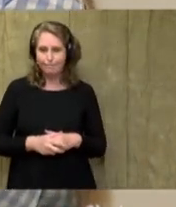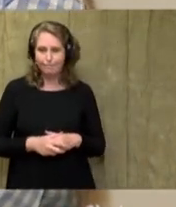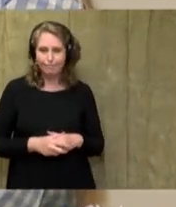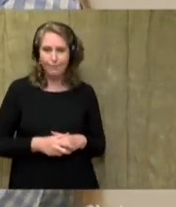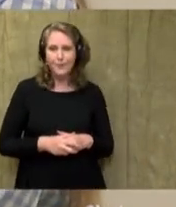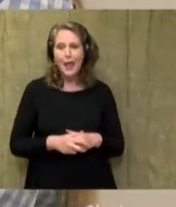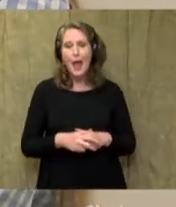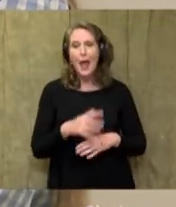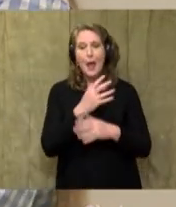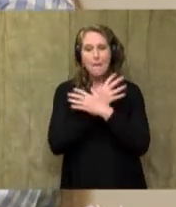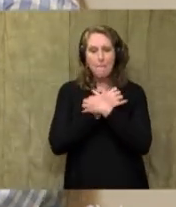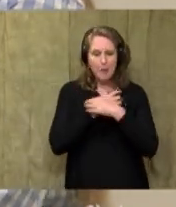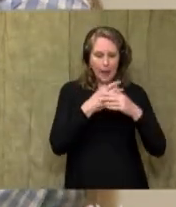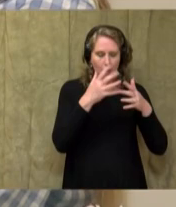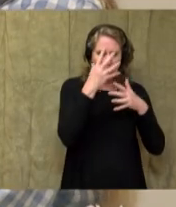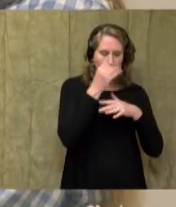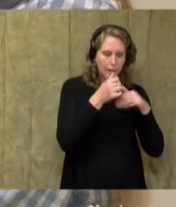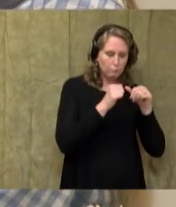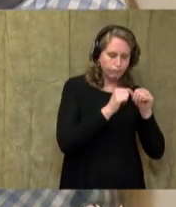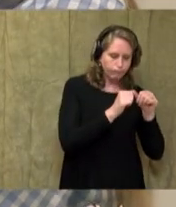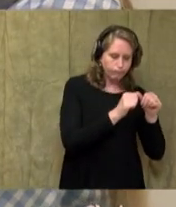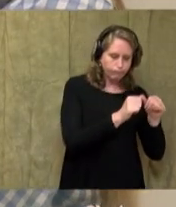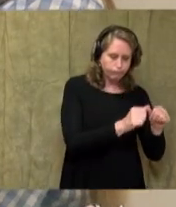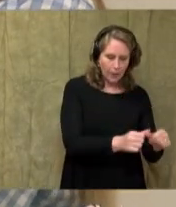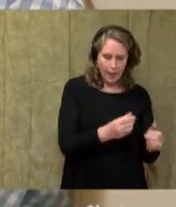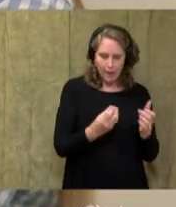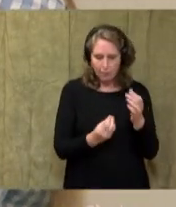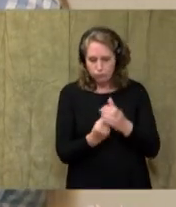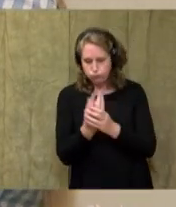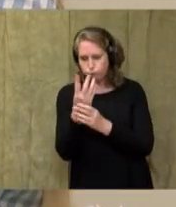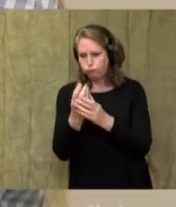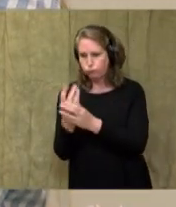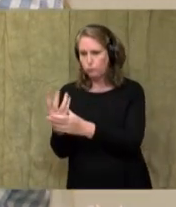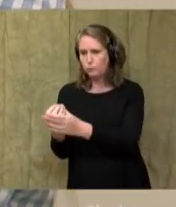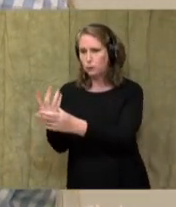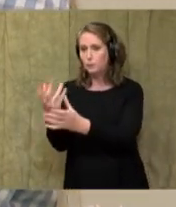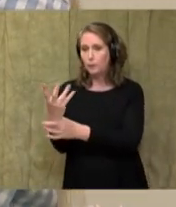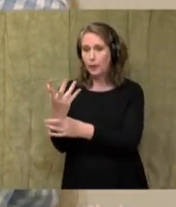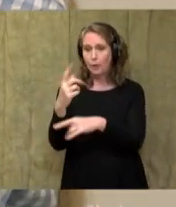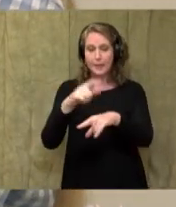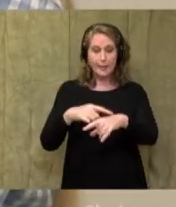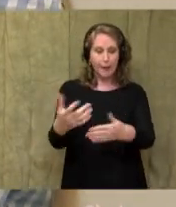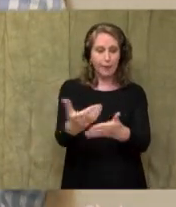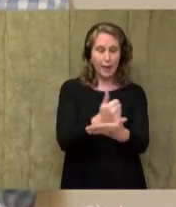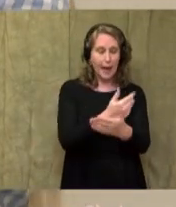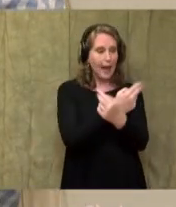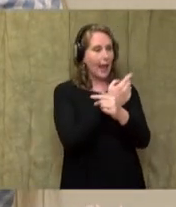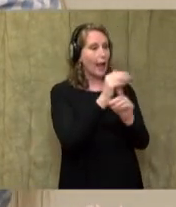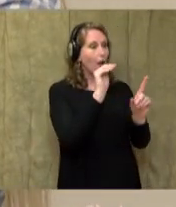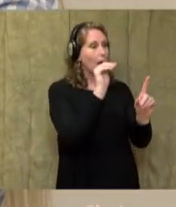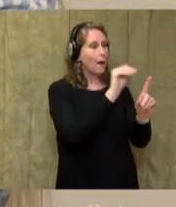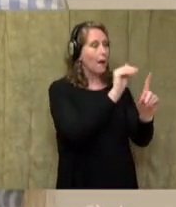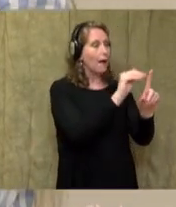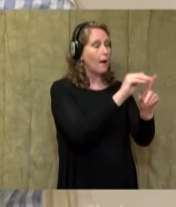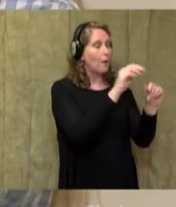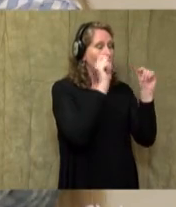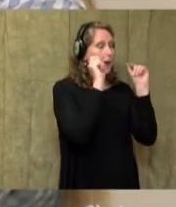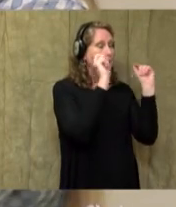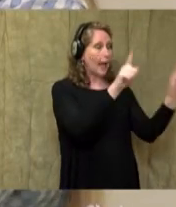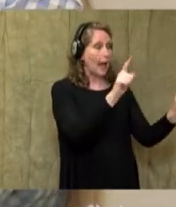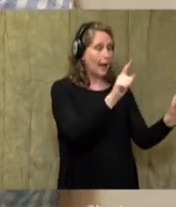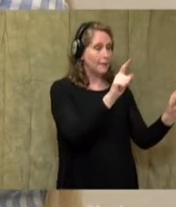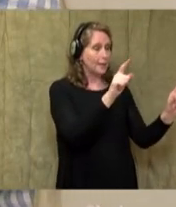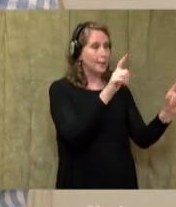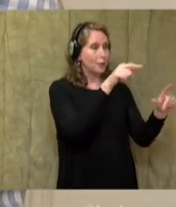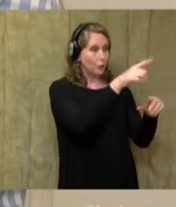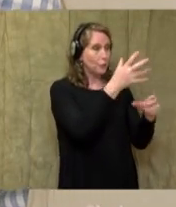Bear slept as the crops grew. When it was time for the harvest, Hare called out, "Wake up, Bear!